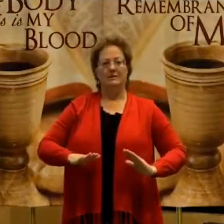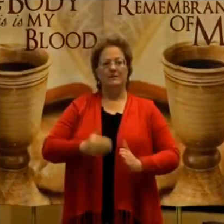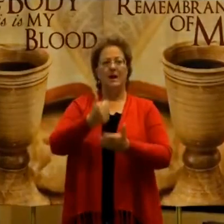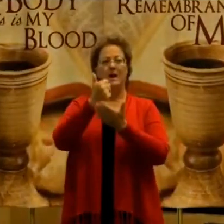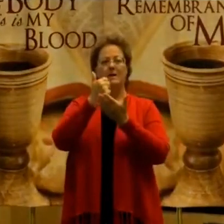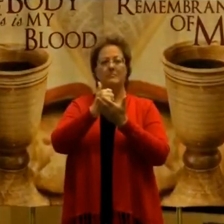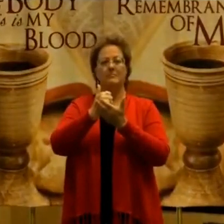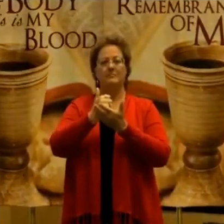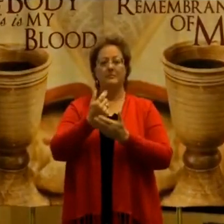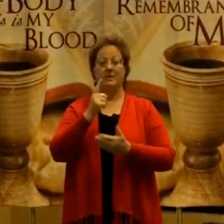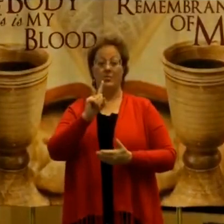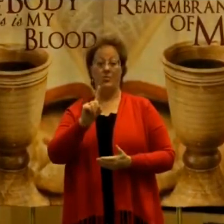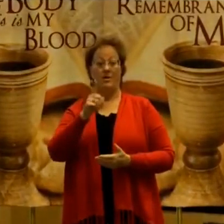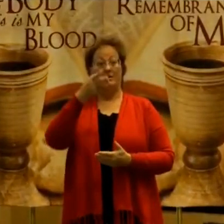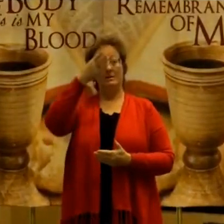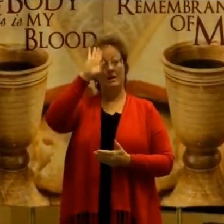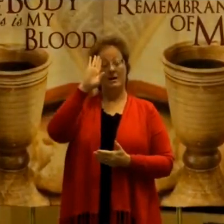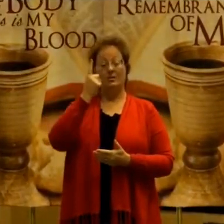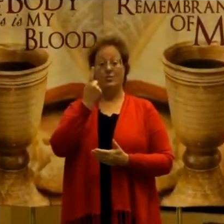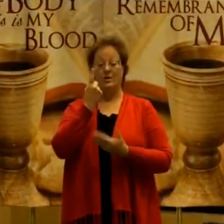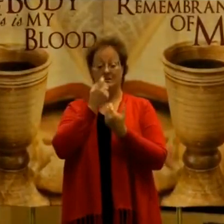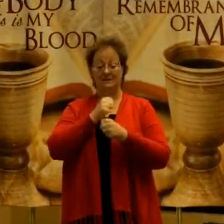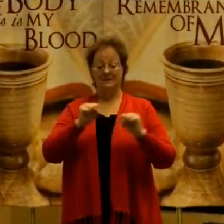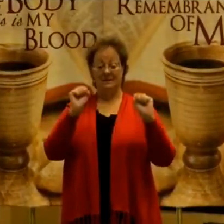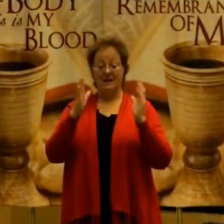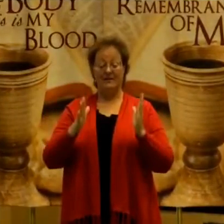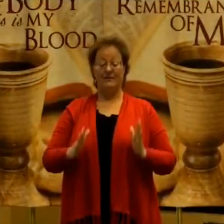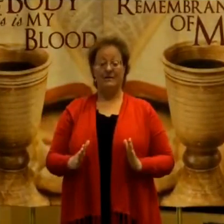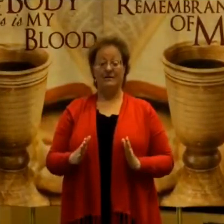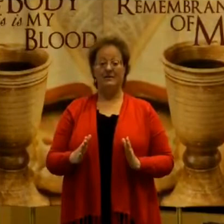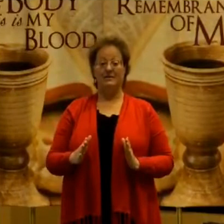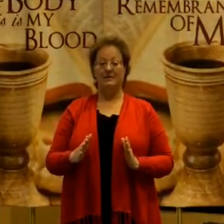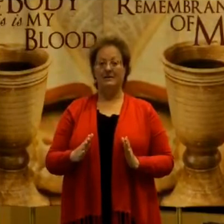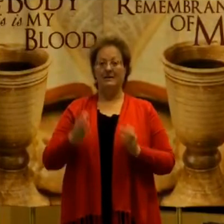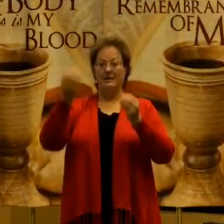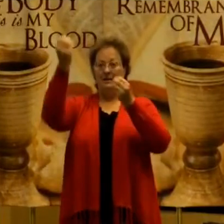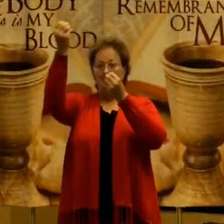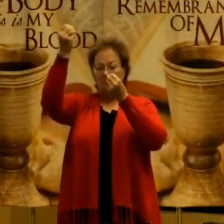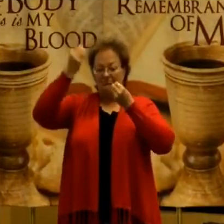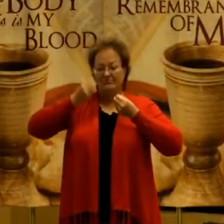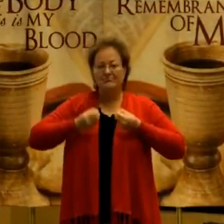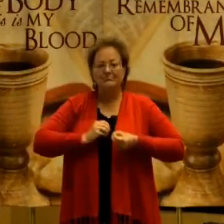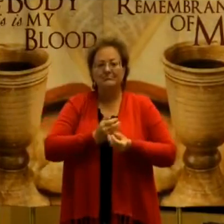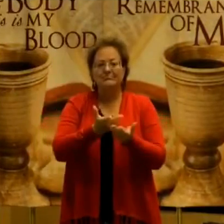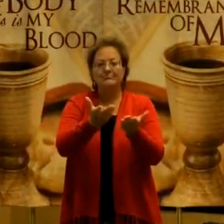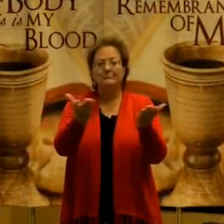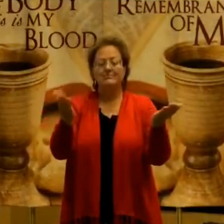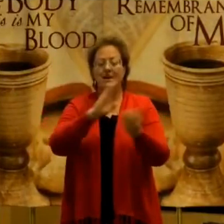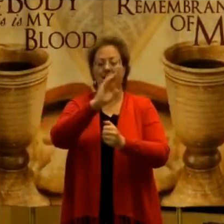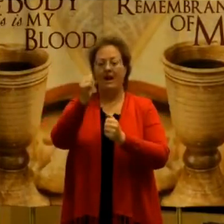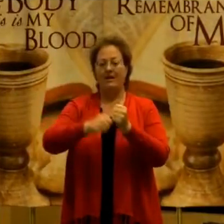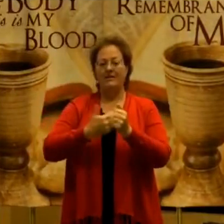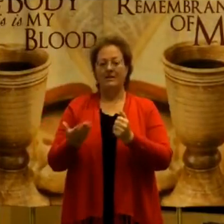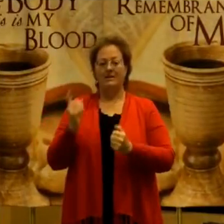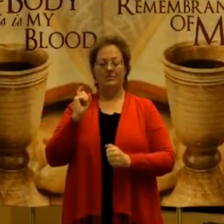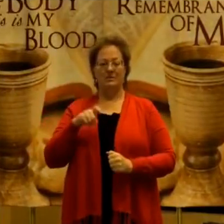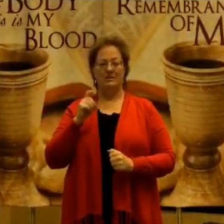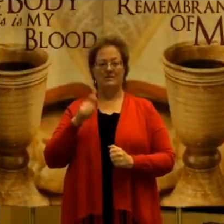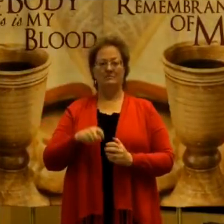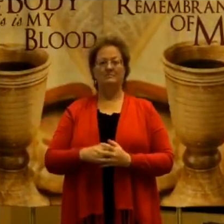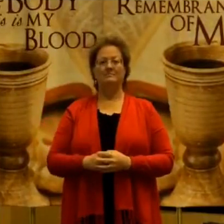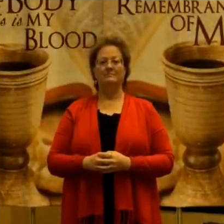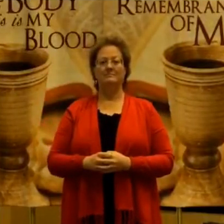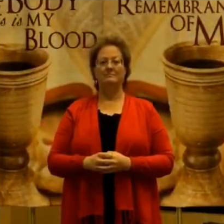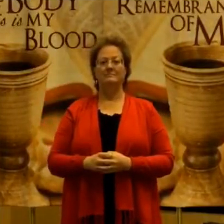One God, one Savior, one provider for every need we could possibly have in every season we are walking